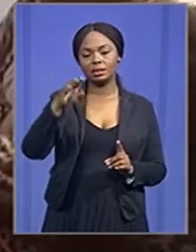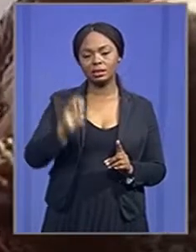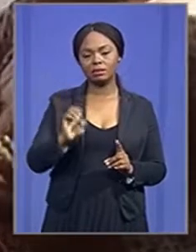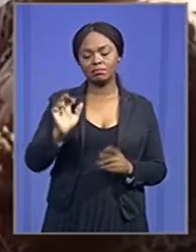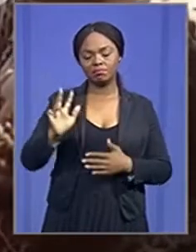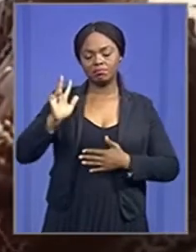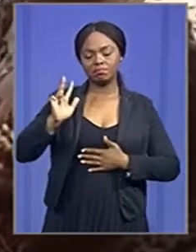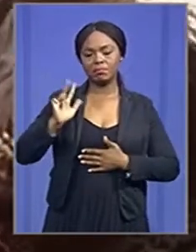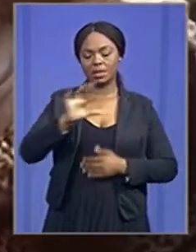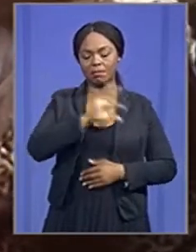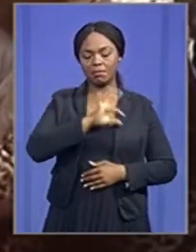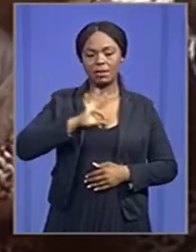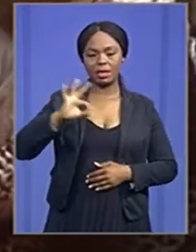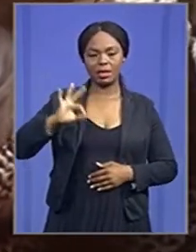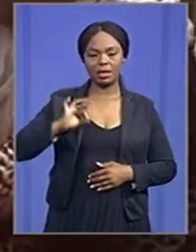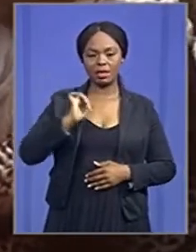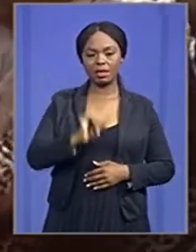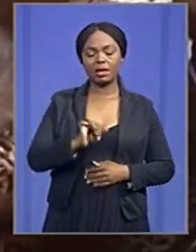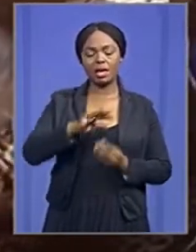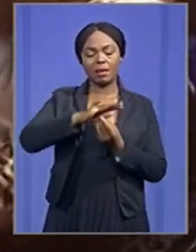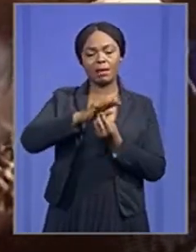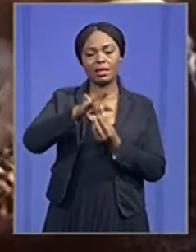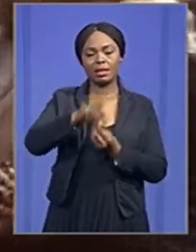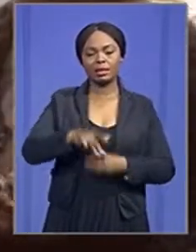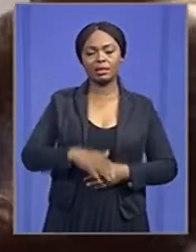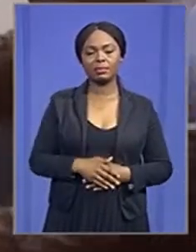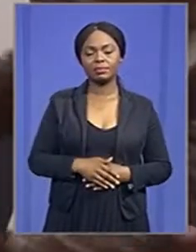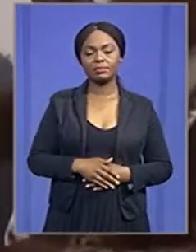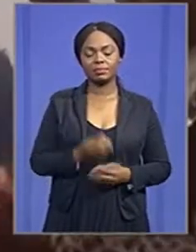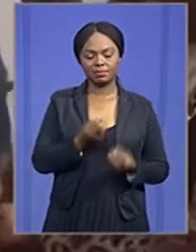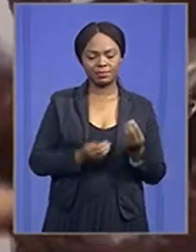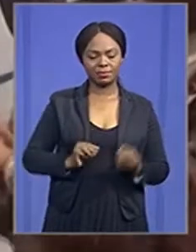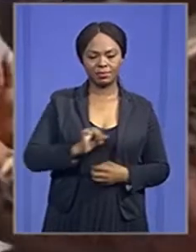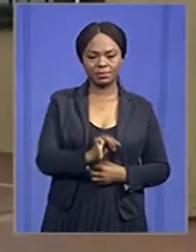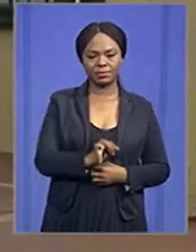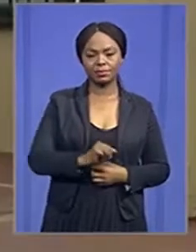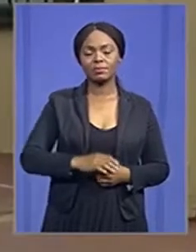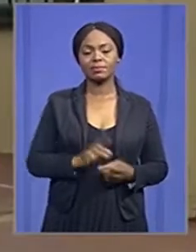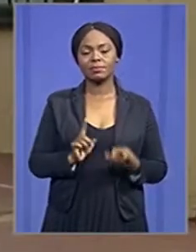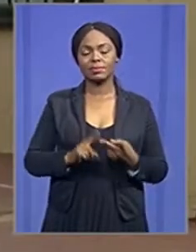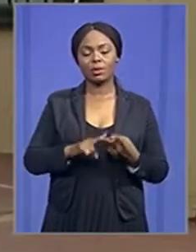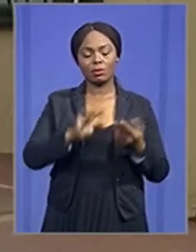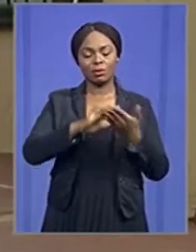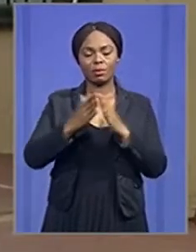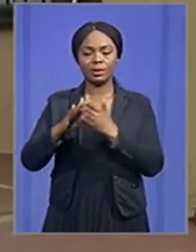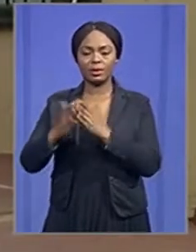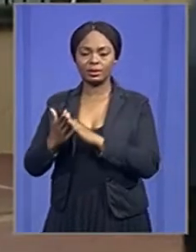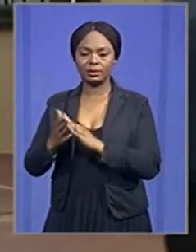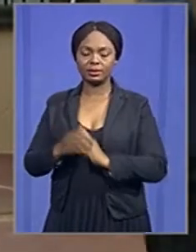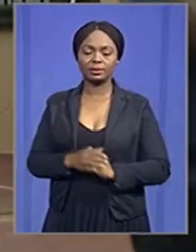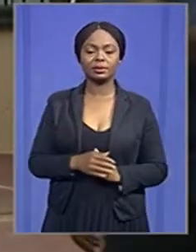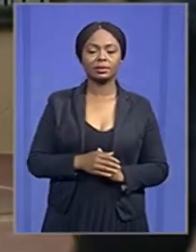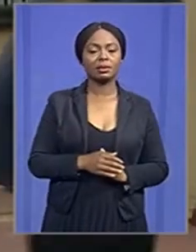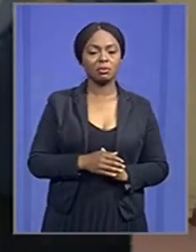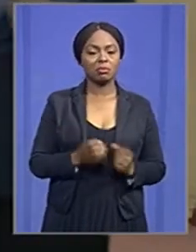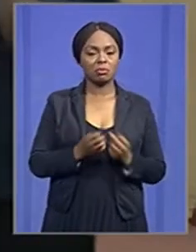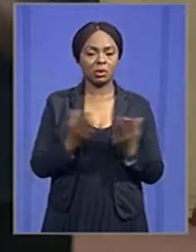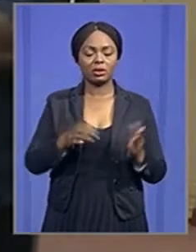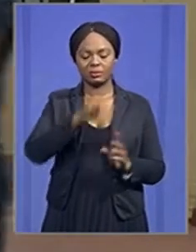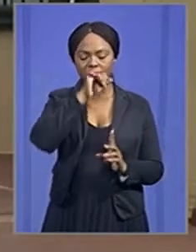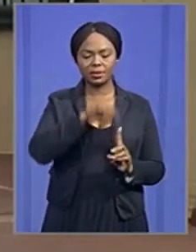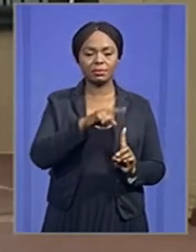leo a bontšhitše go bana ba gagwe, baswa ešita le basadi ba naga ye. Badudi ba Emalahleni ke ditlhatse tša